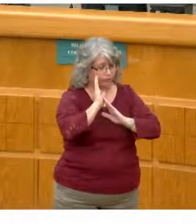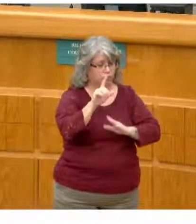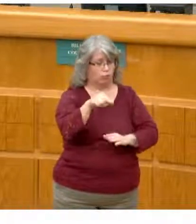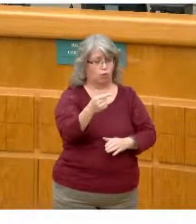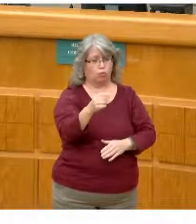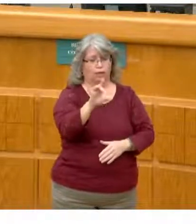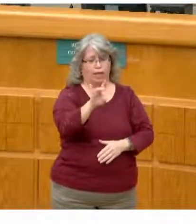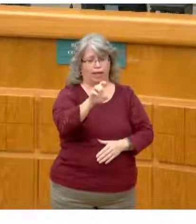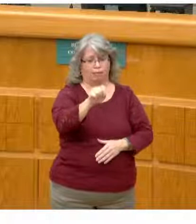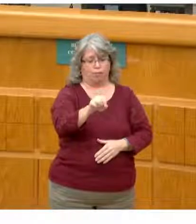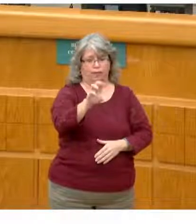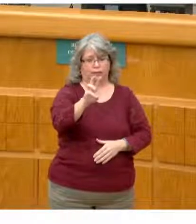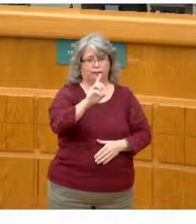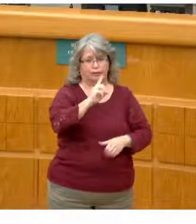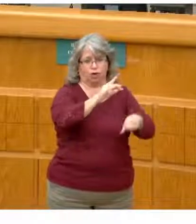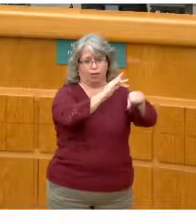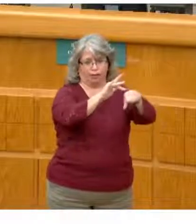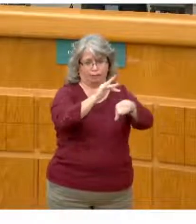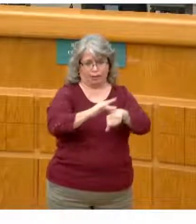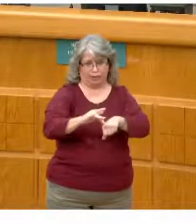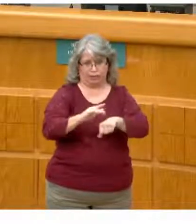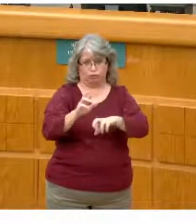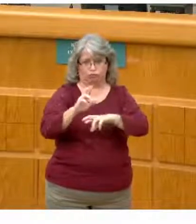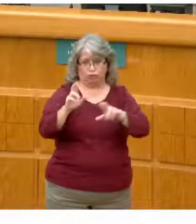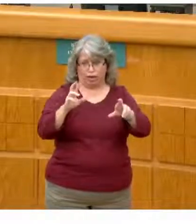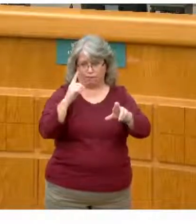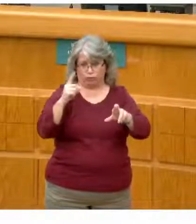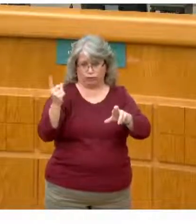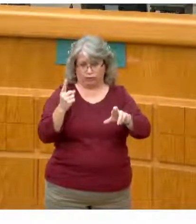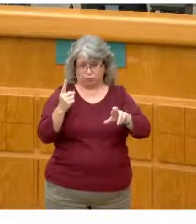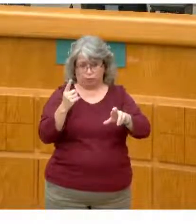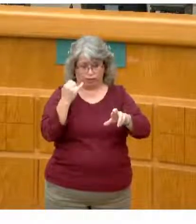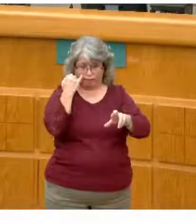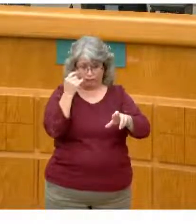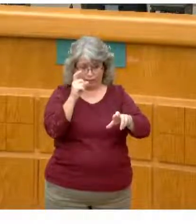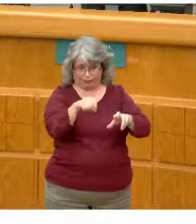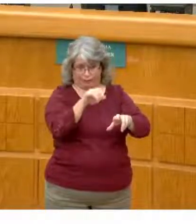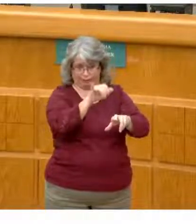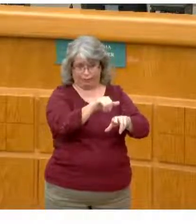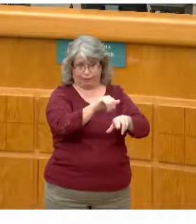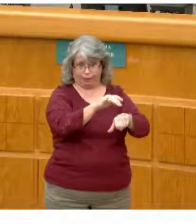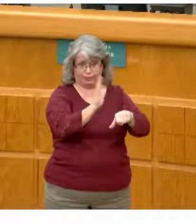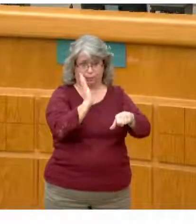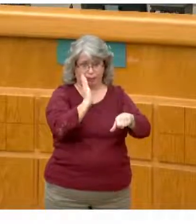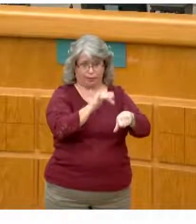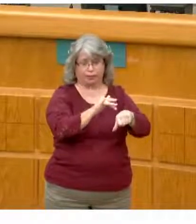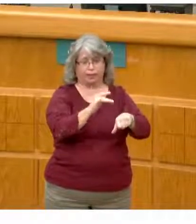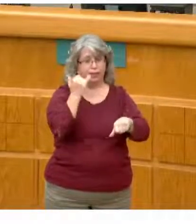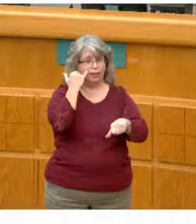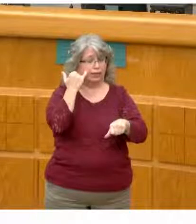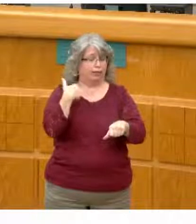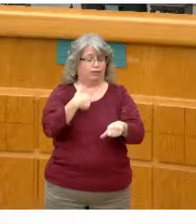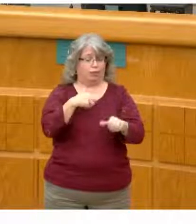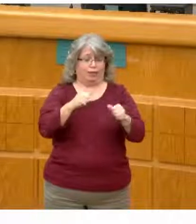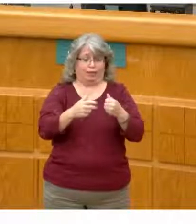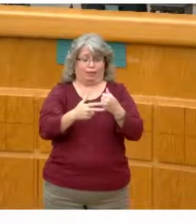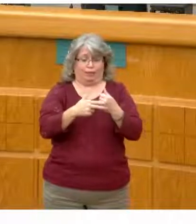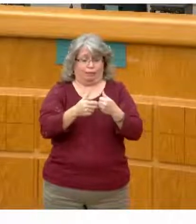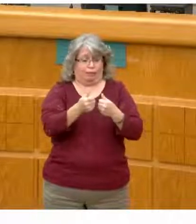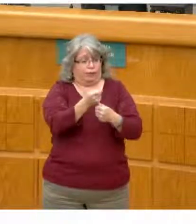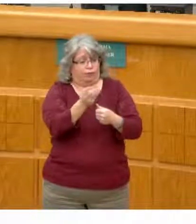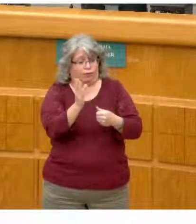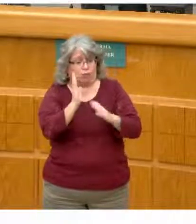for somebody to occupy them should they need that bed. So as long as we can maintain at least a few beds that are